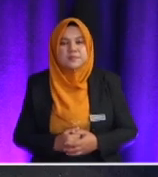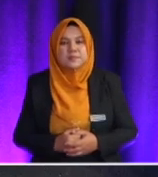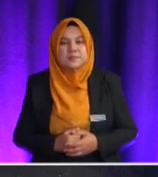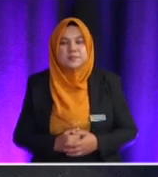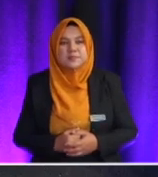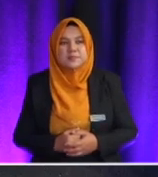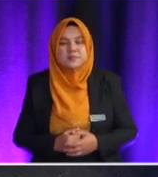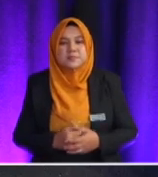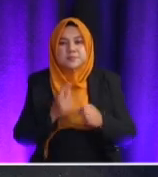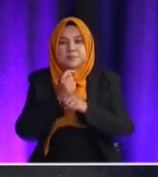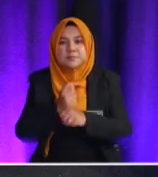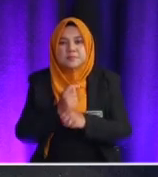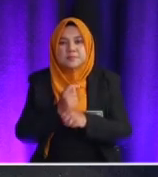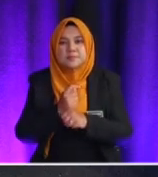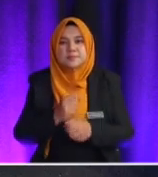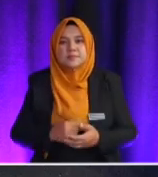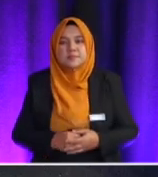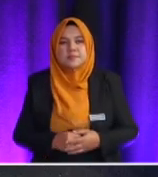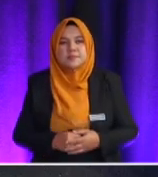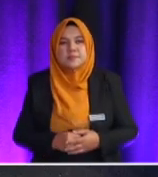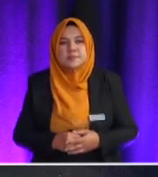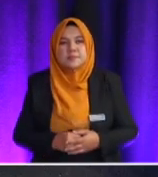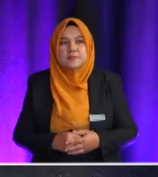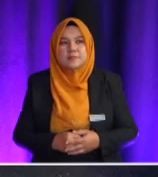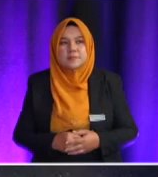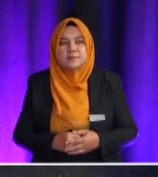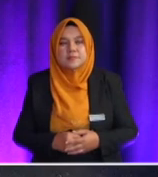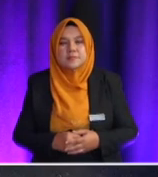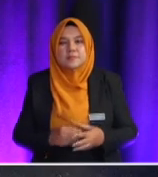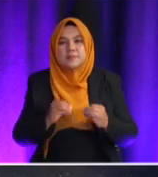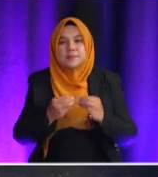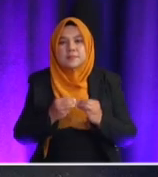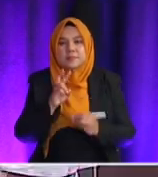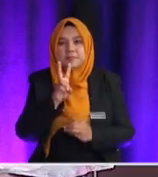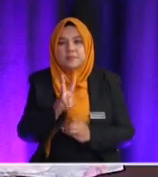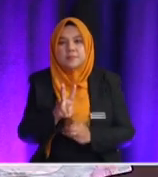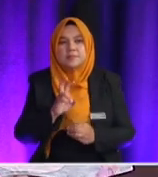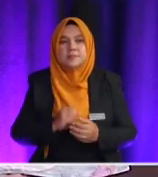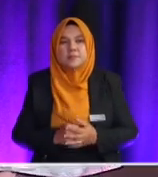Right. Congratulations. Okay, teacher, some more. Yes. Who wants to try number two?